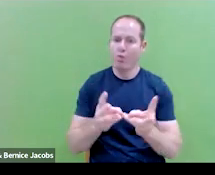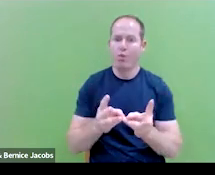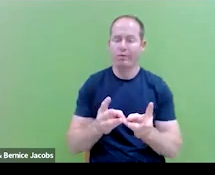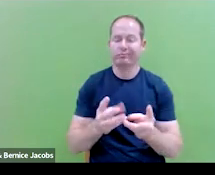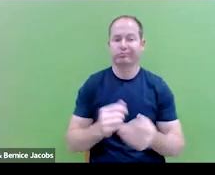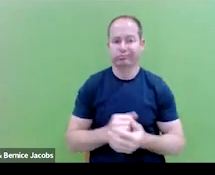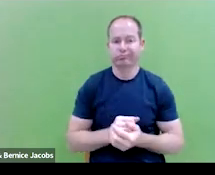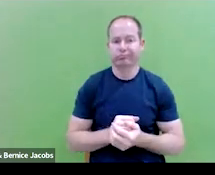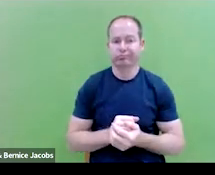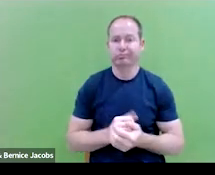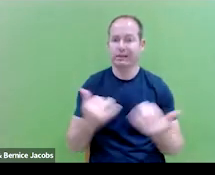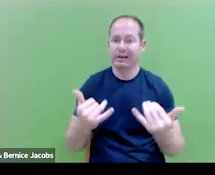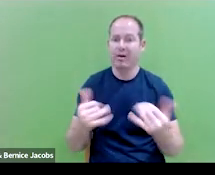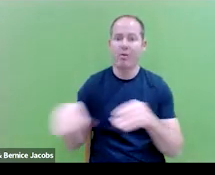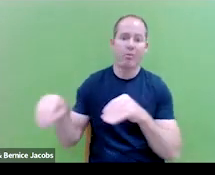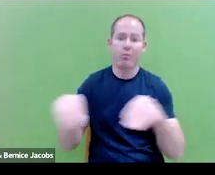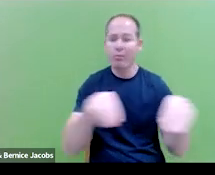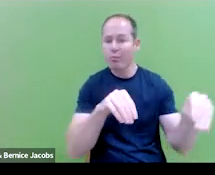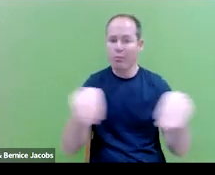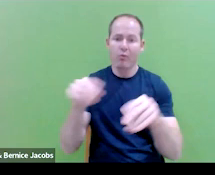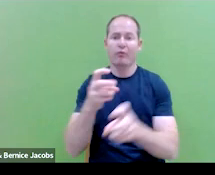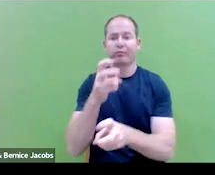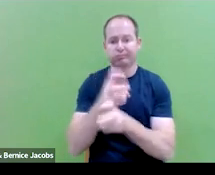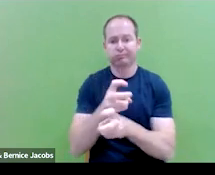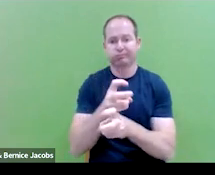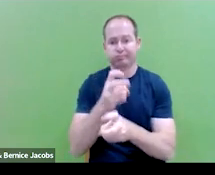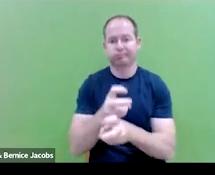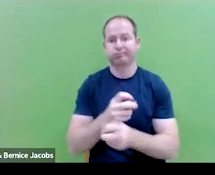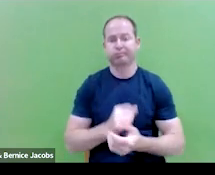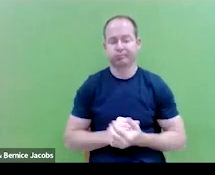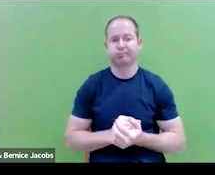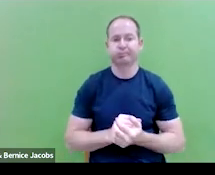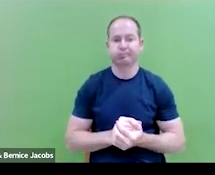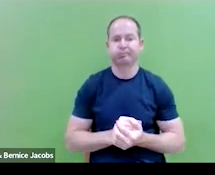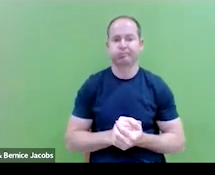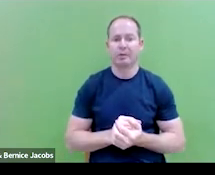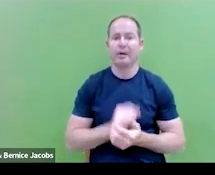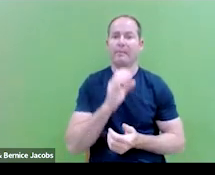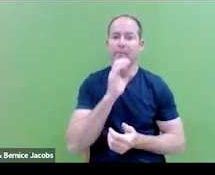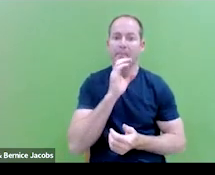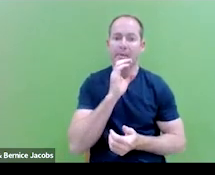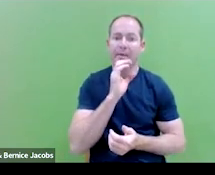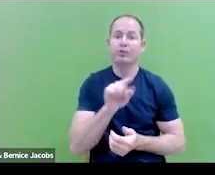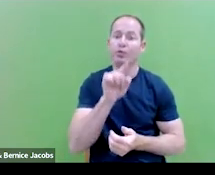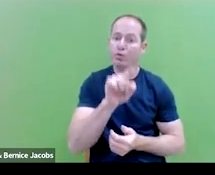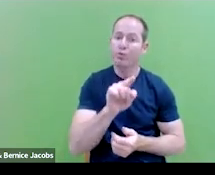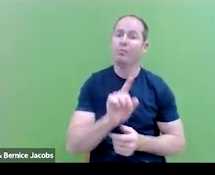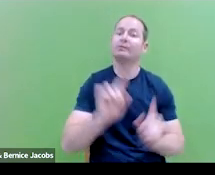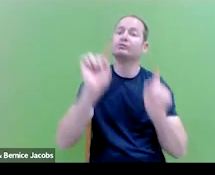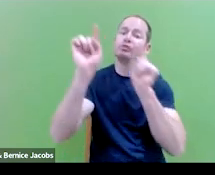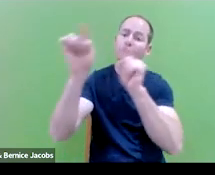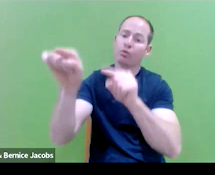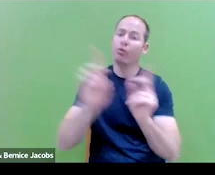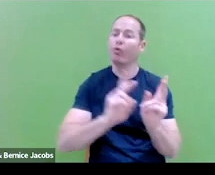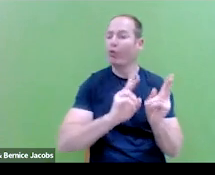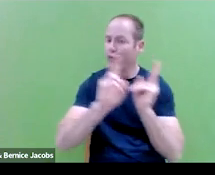hard to get around. And that does mean you're going to have to go out to them. And a lot of